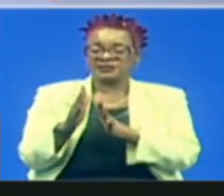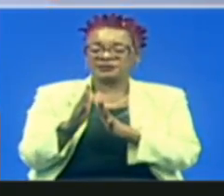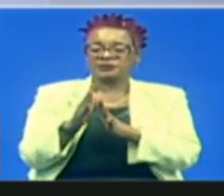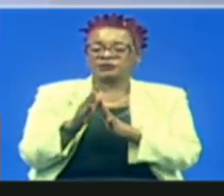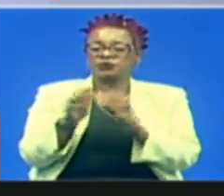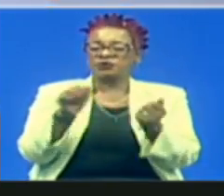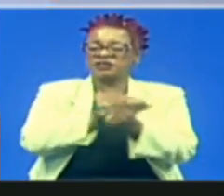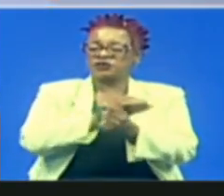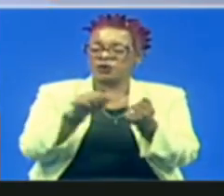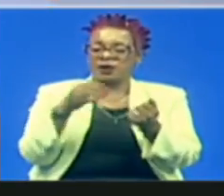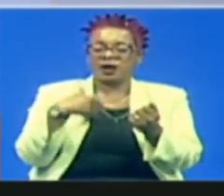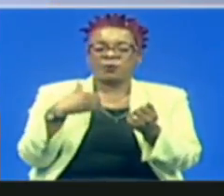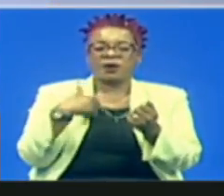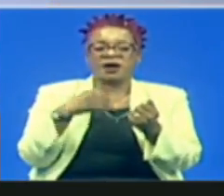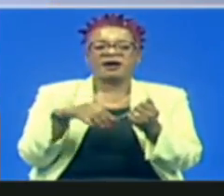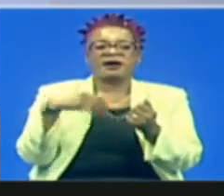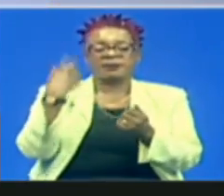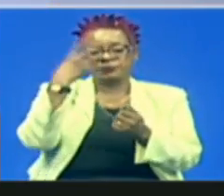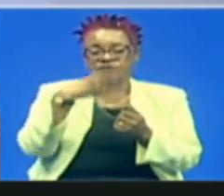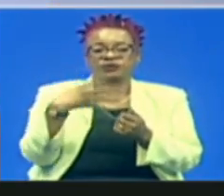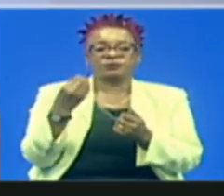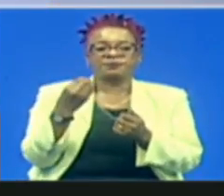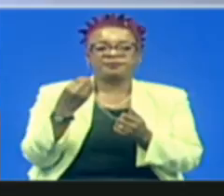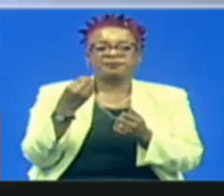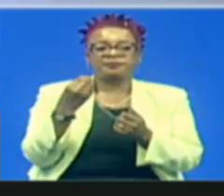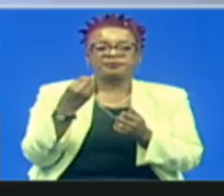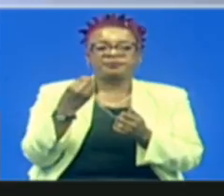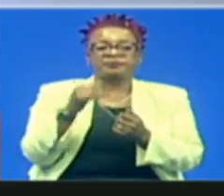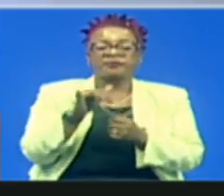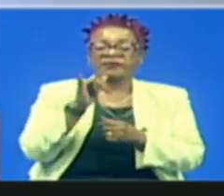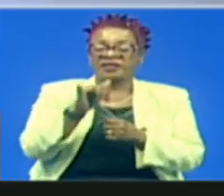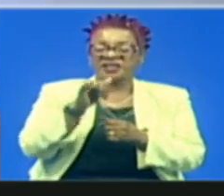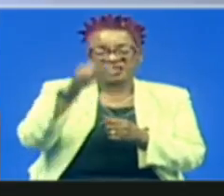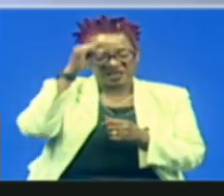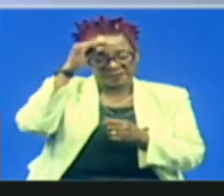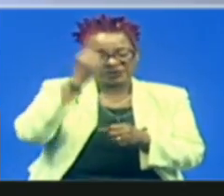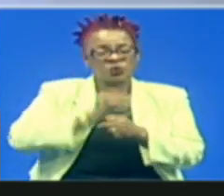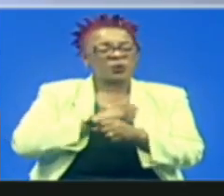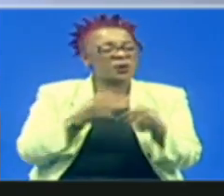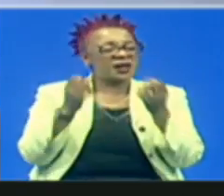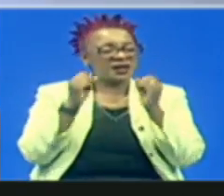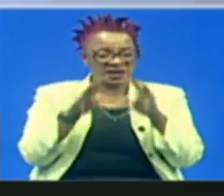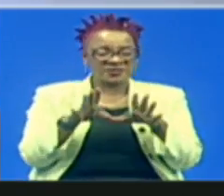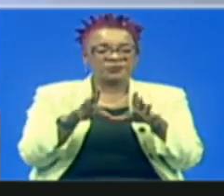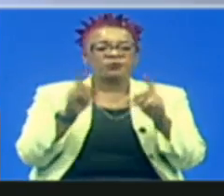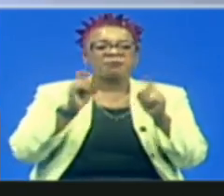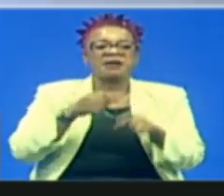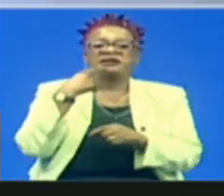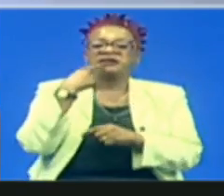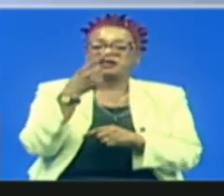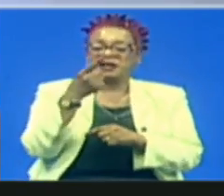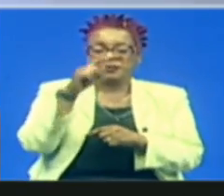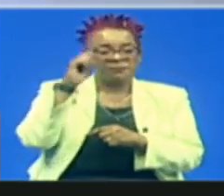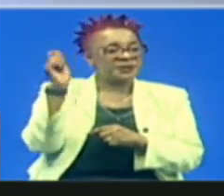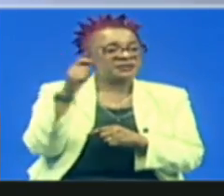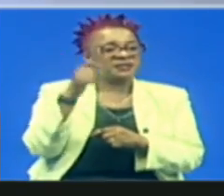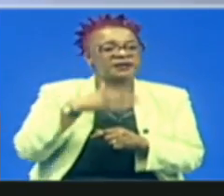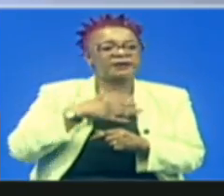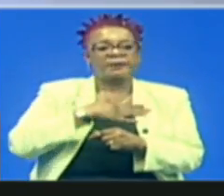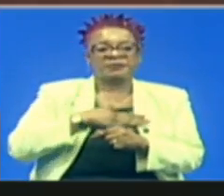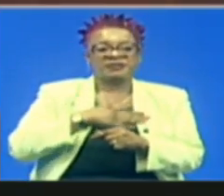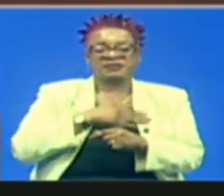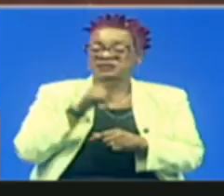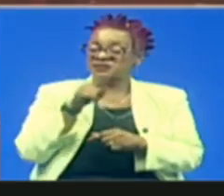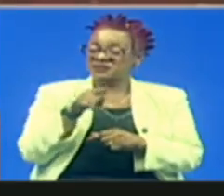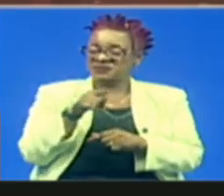reputation. To the extent that that government is dysfunctional, as we've said, we must tell the president that, please, this is not